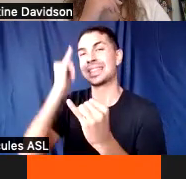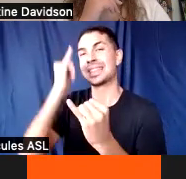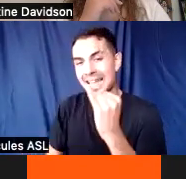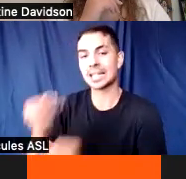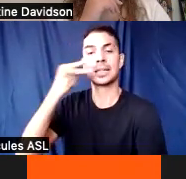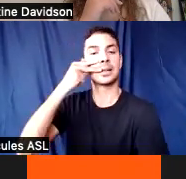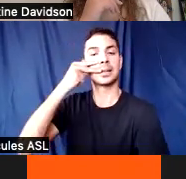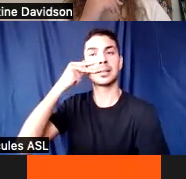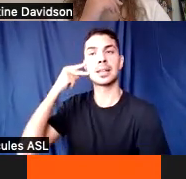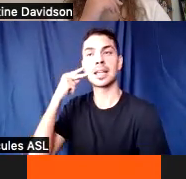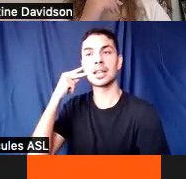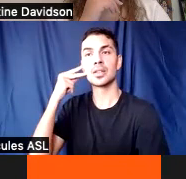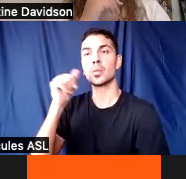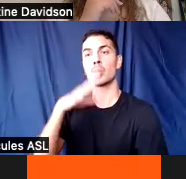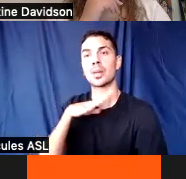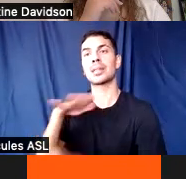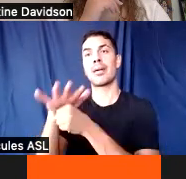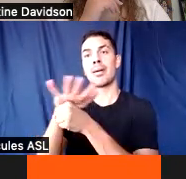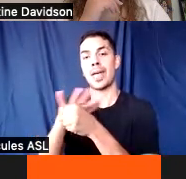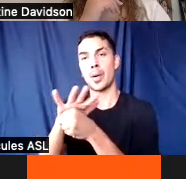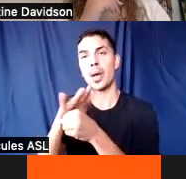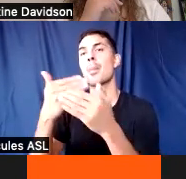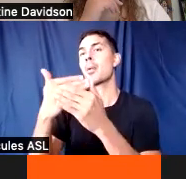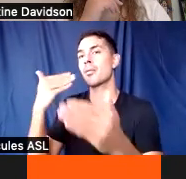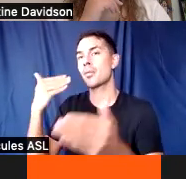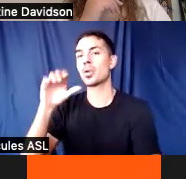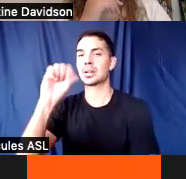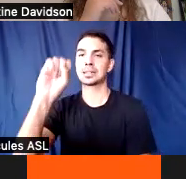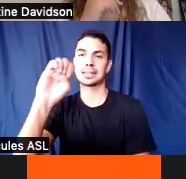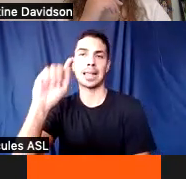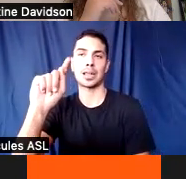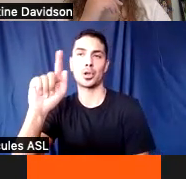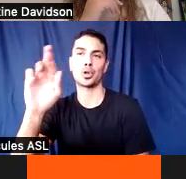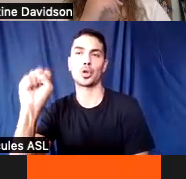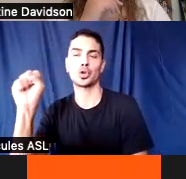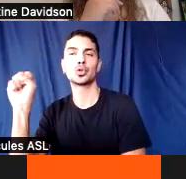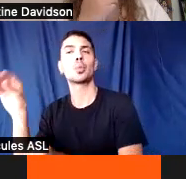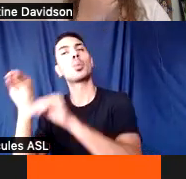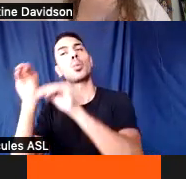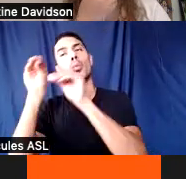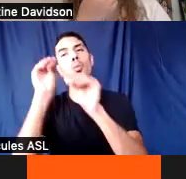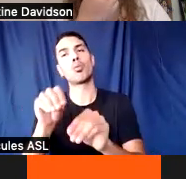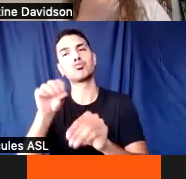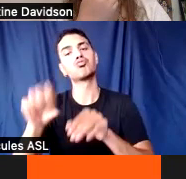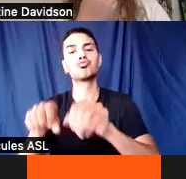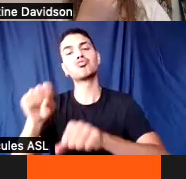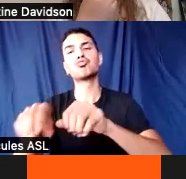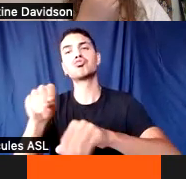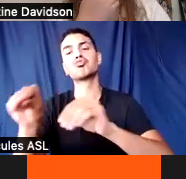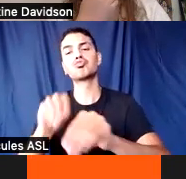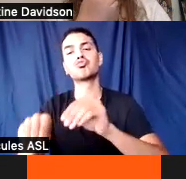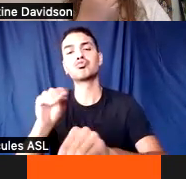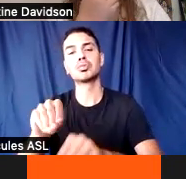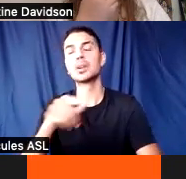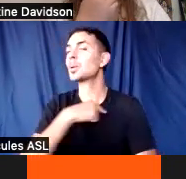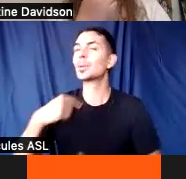settlers came. So she was pretty famous. And it was kind of a mystery that we didn't know each other. And we spent probably 5 hours that day just talking.